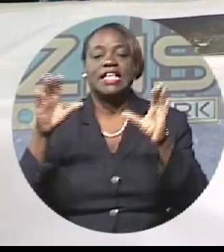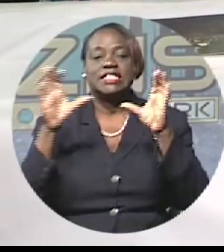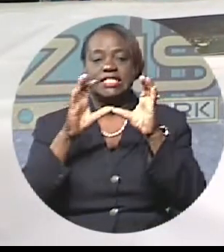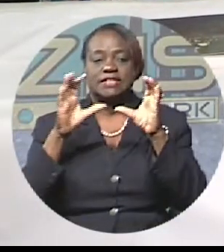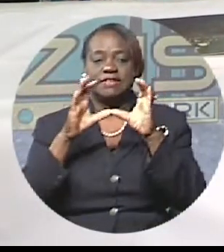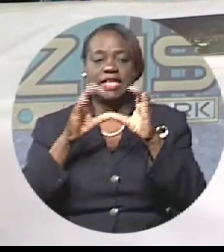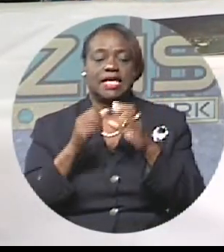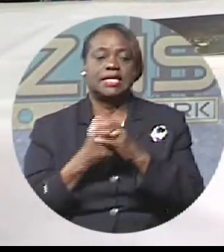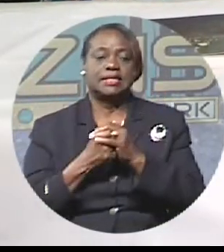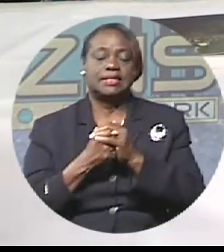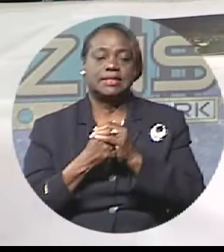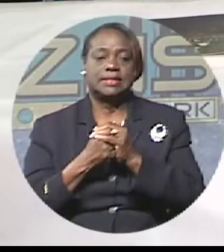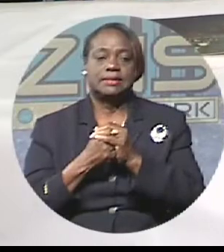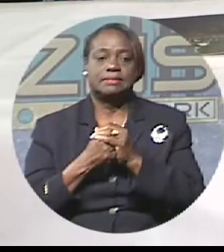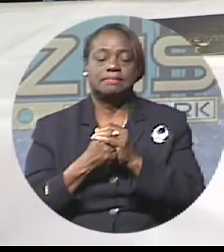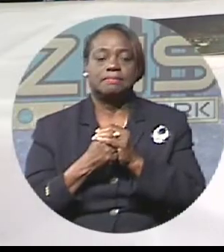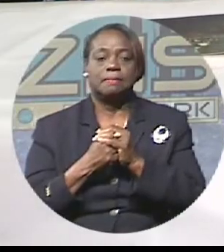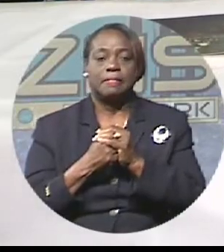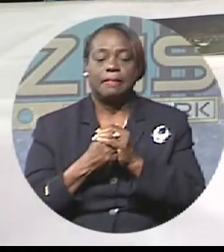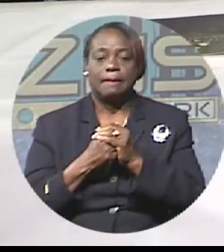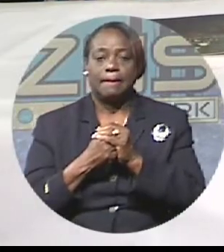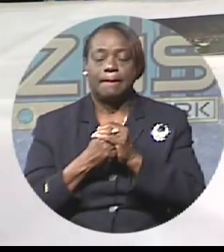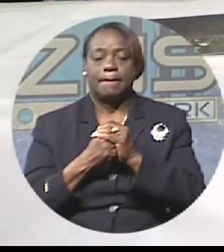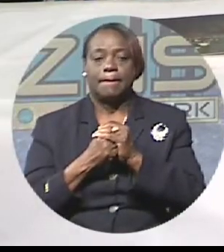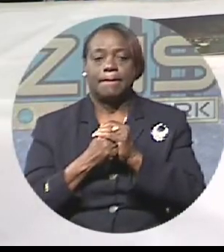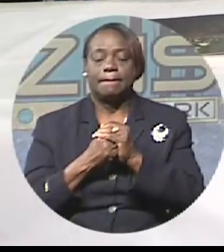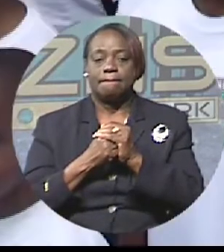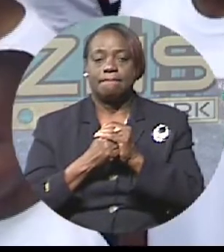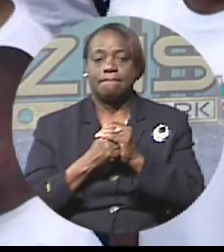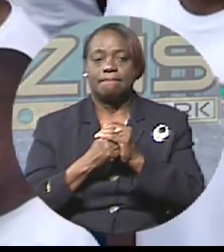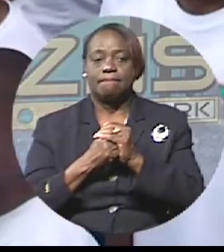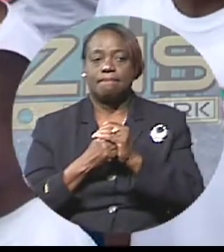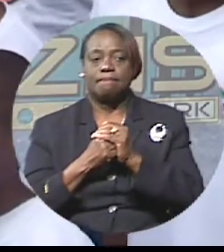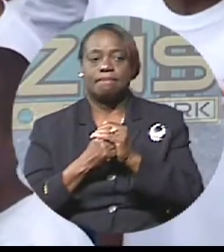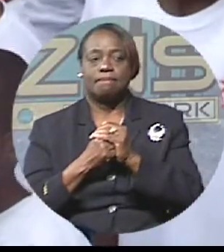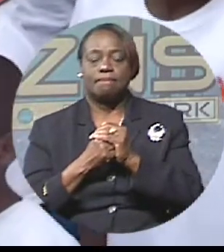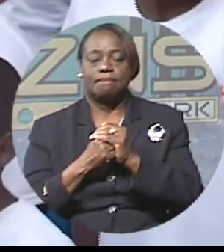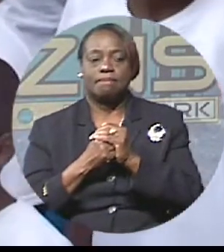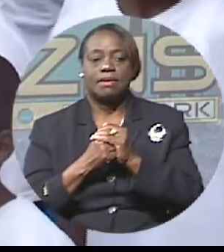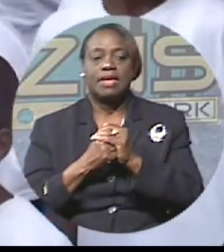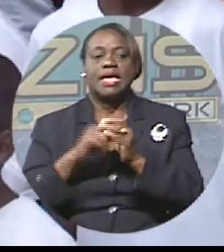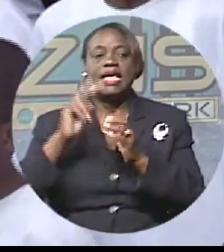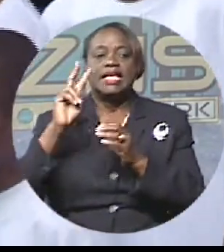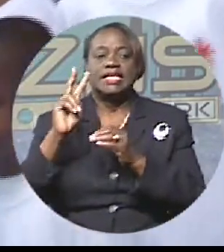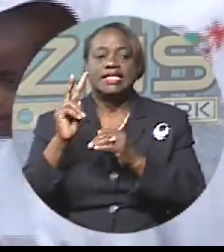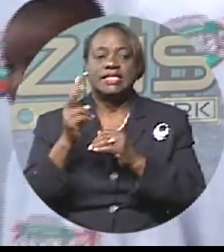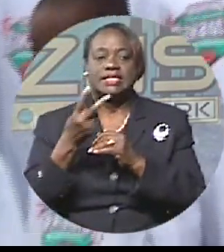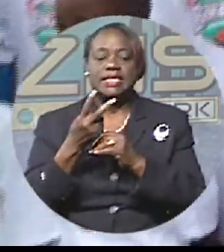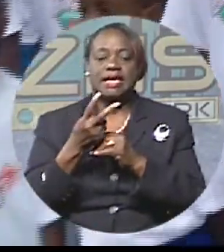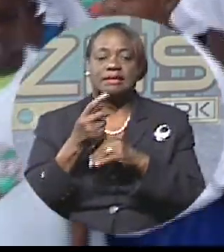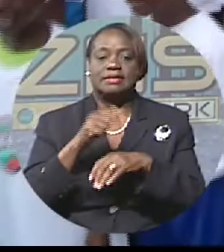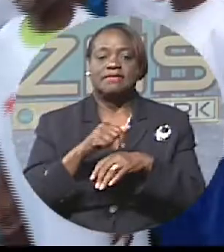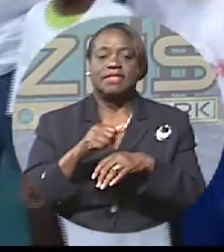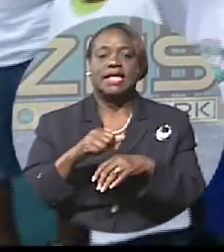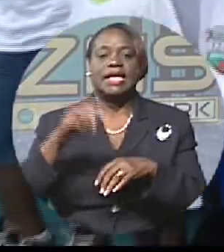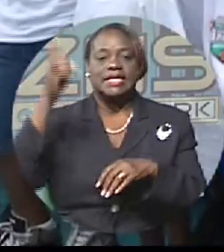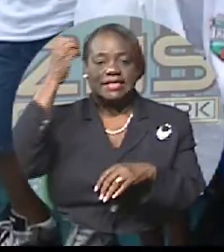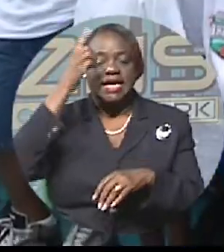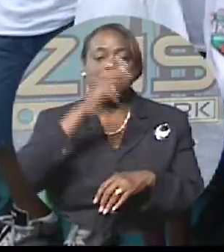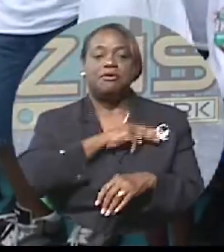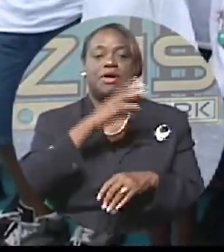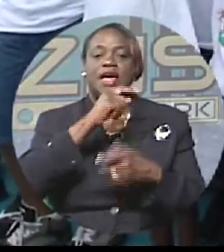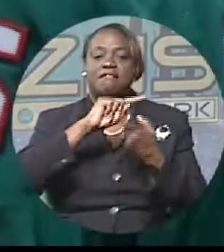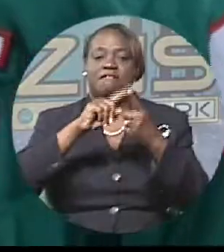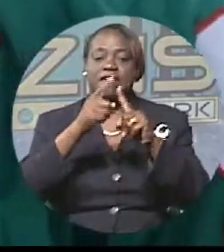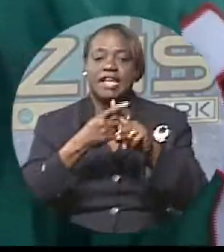Boxing Association. For ZNS Total Sports, I'm Charles Fisher. The second edition of the Dan Marino and Friends Bahamas Weekend